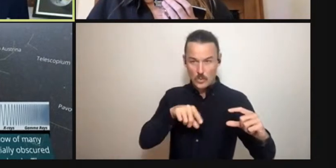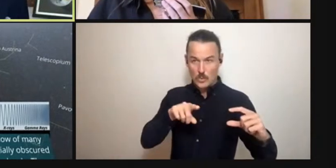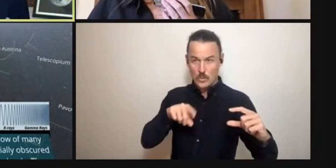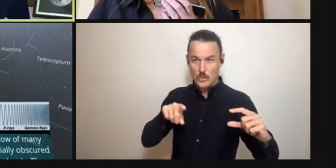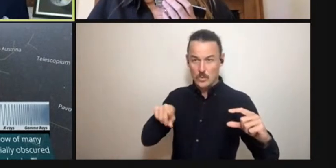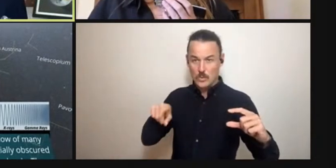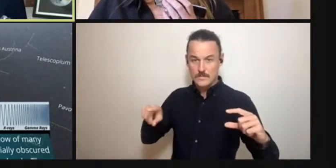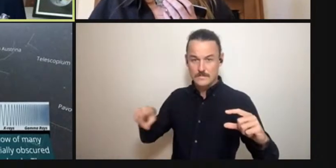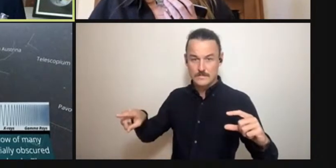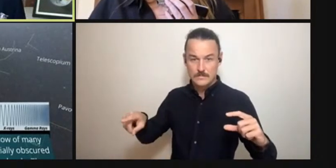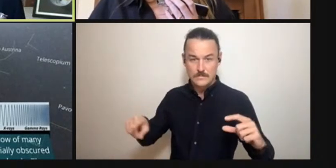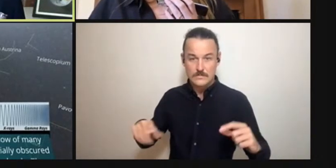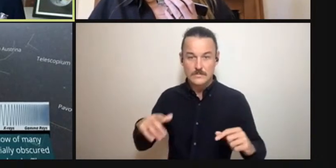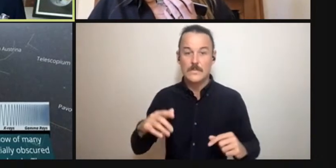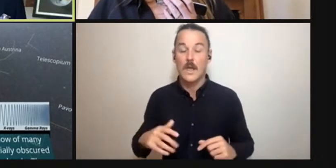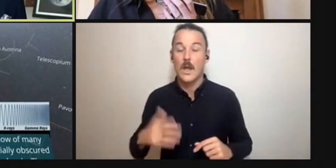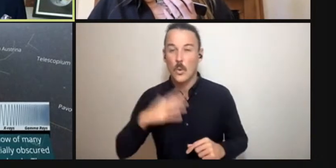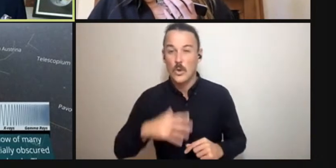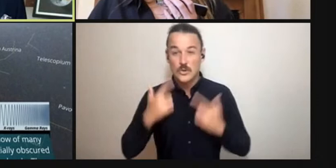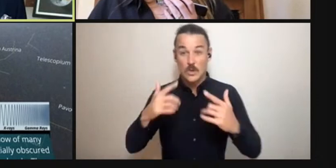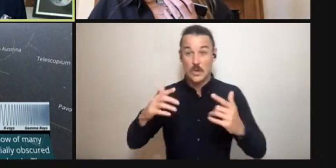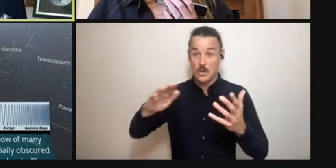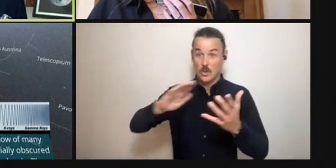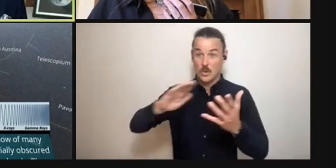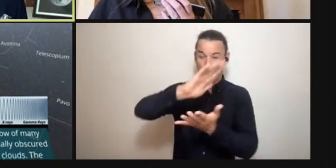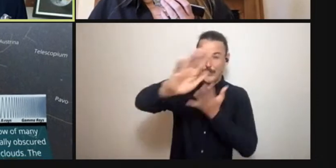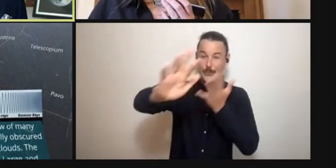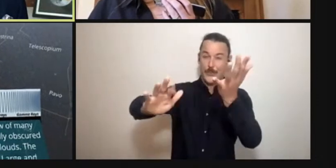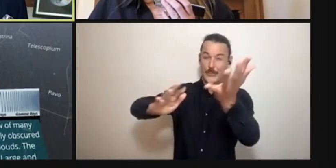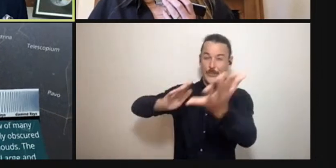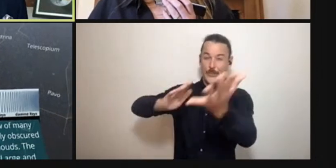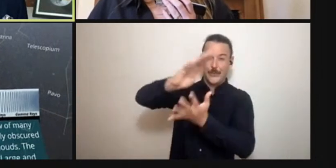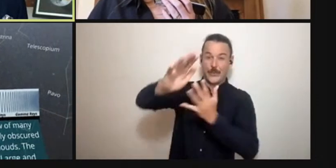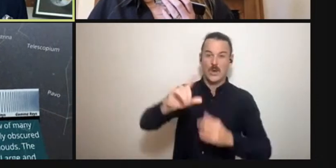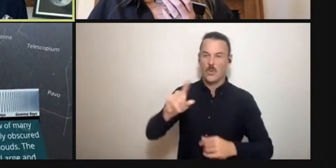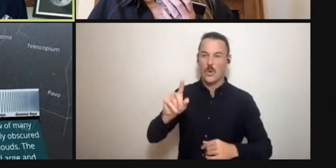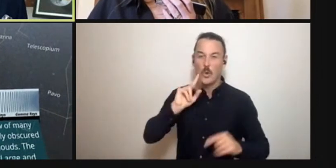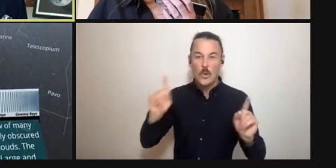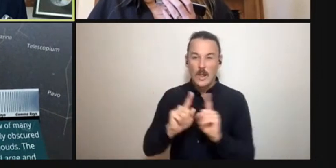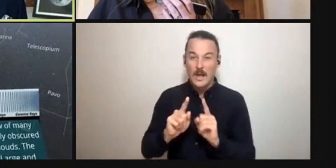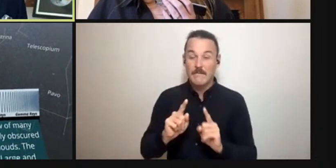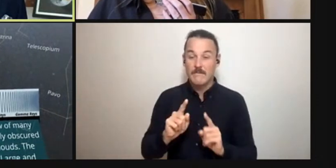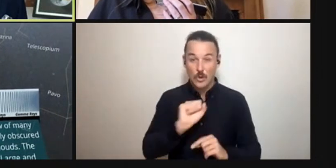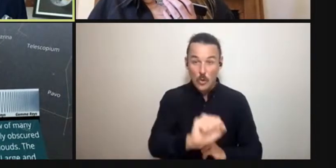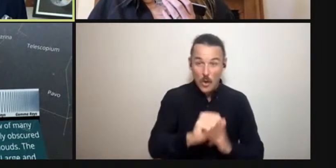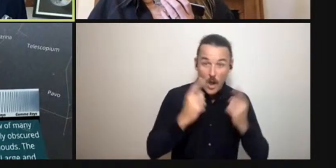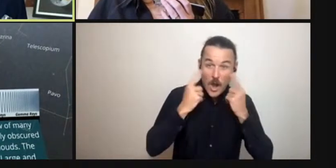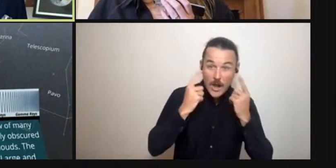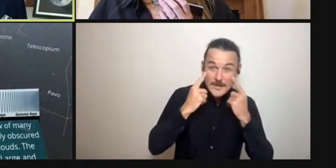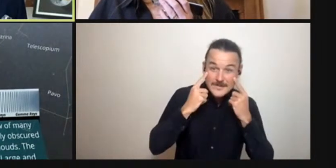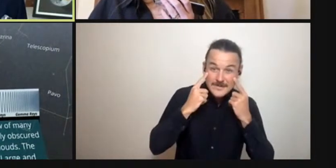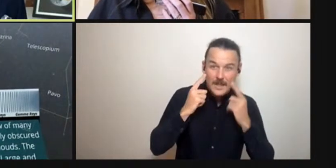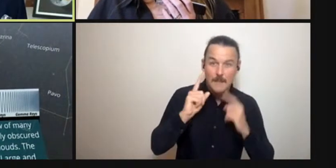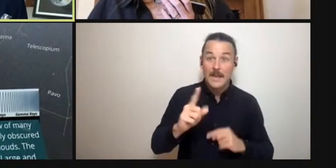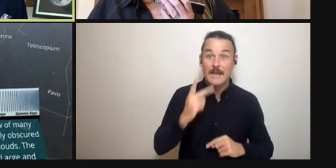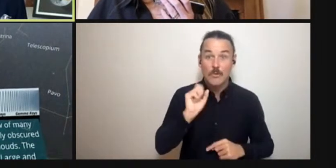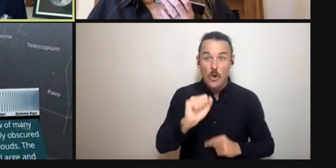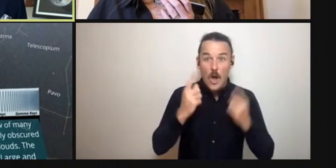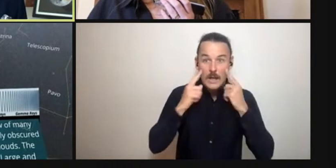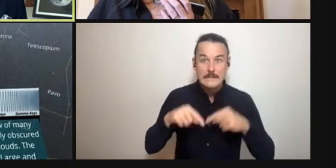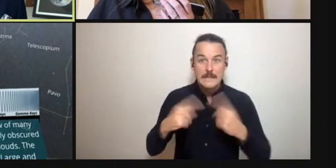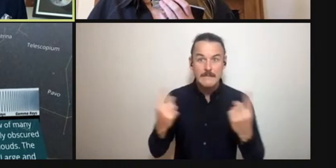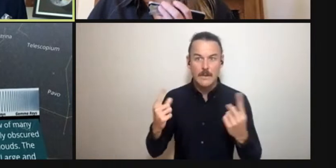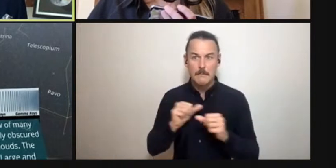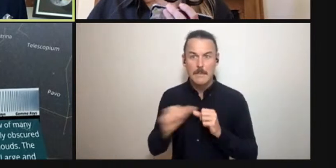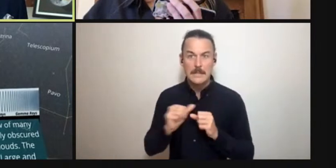eyes. So far we're looking at optical. So now you've got this wiggly line in front of you.